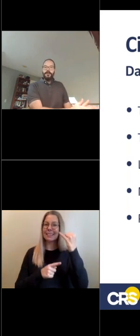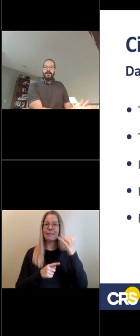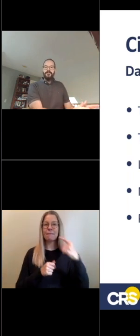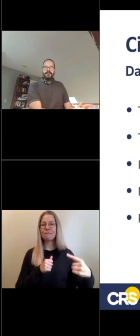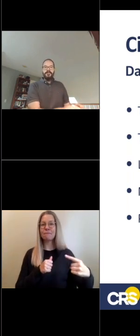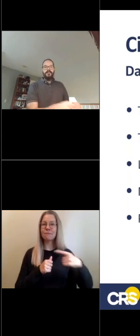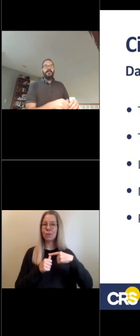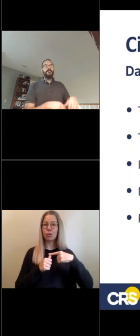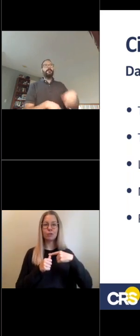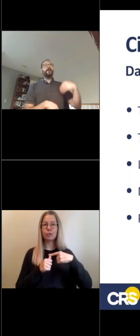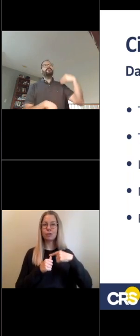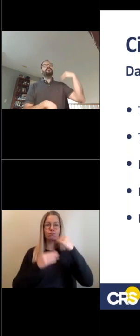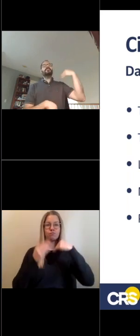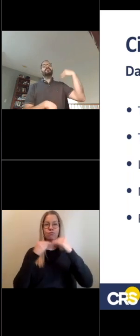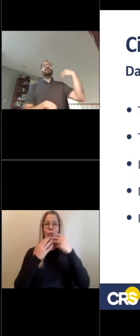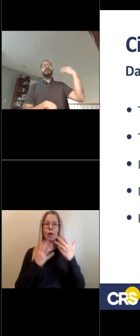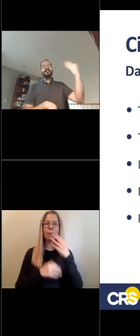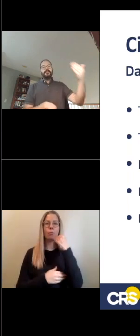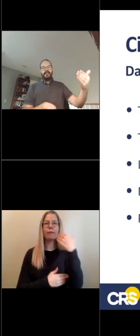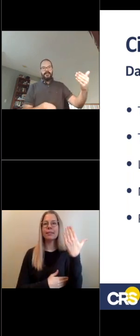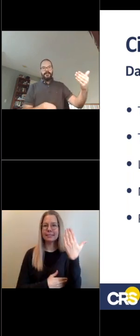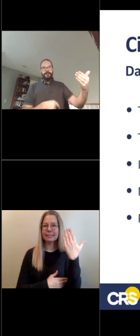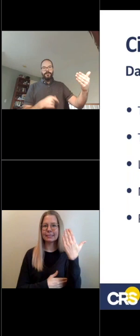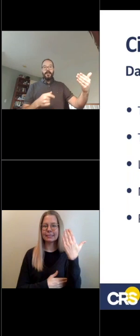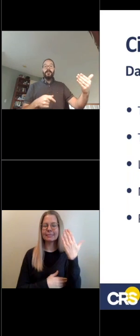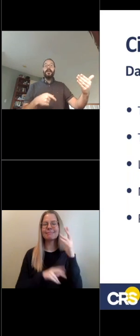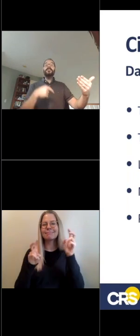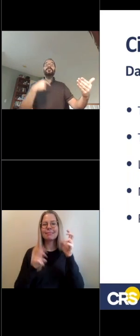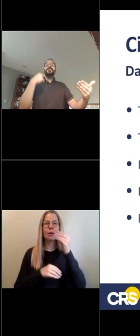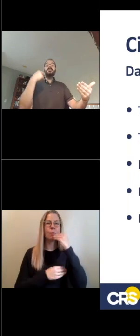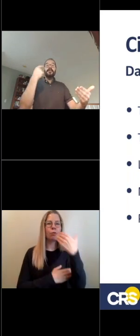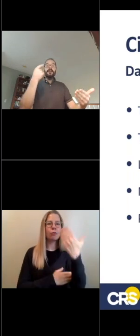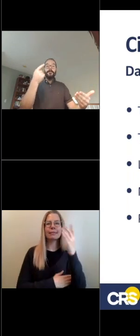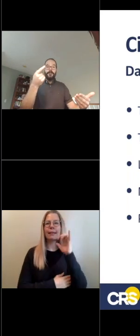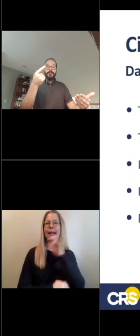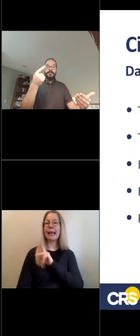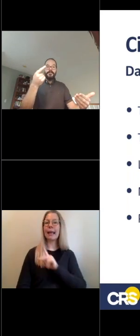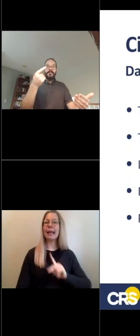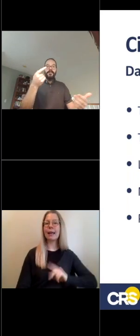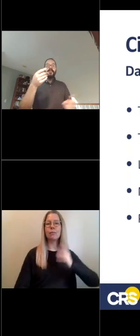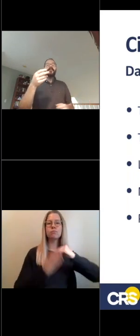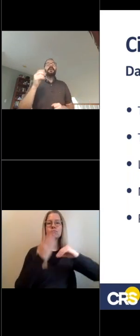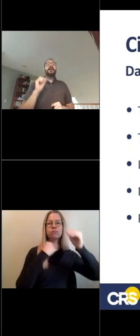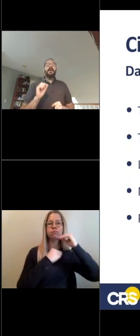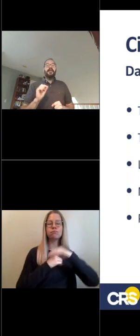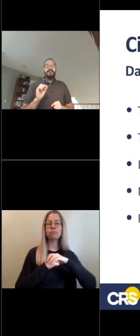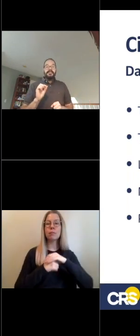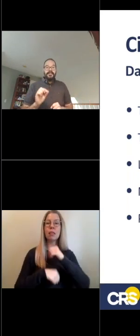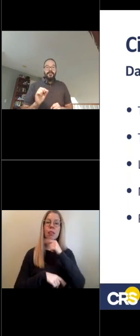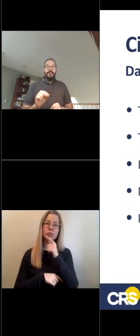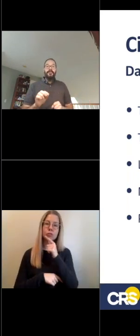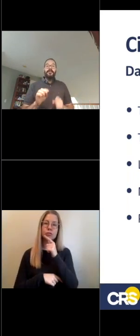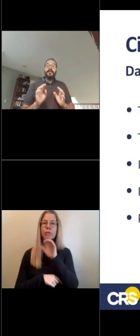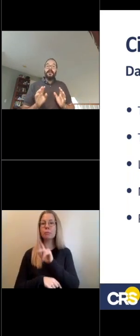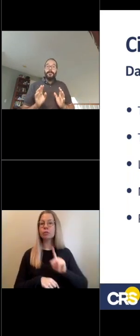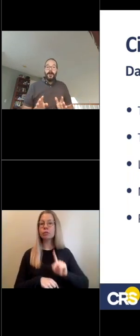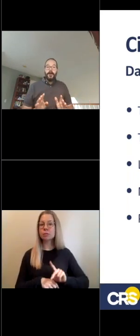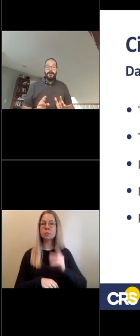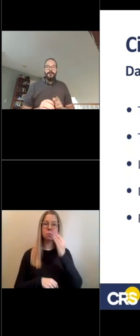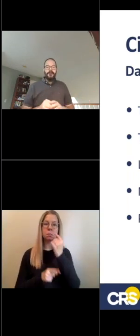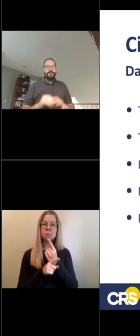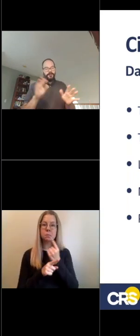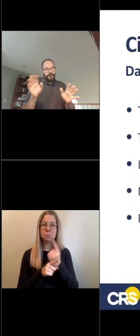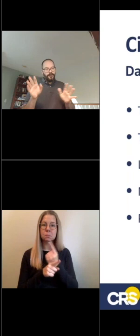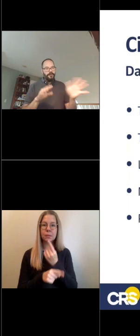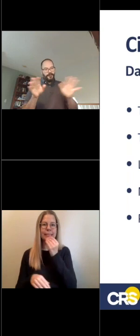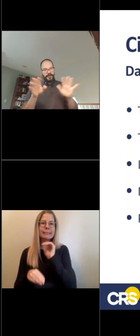as your breakfast. Think breakfast like a king, lunch like a prince, and dinner like a